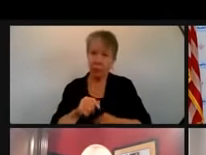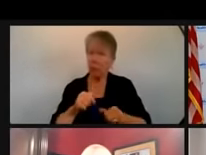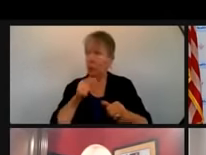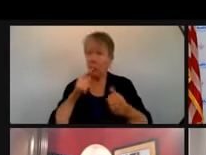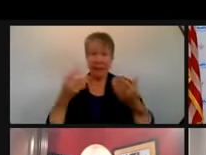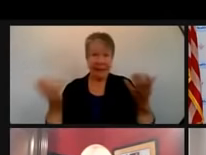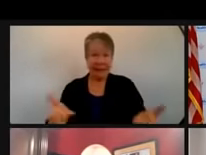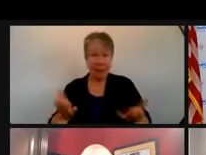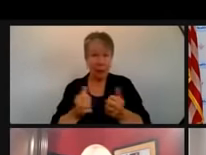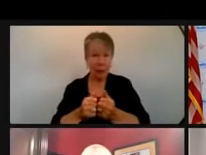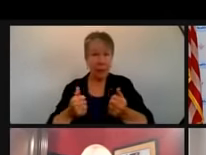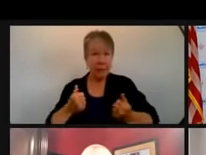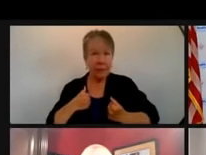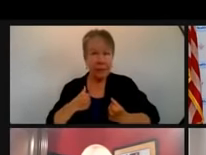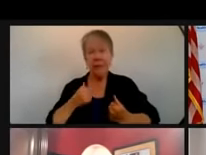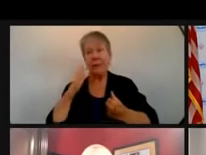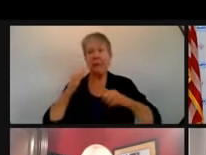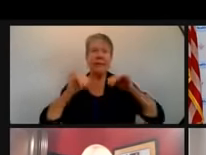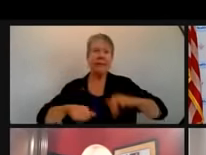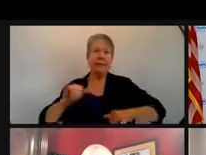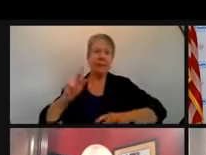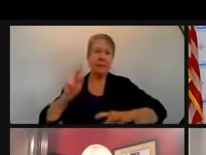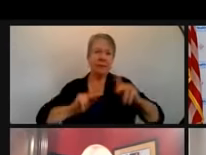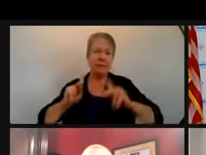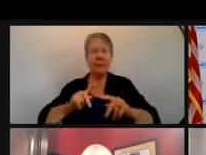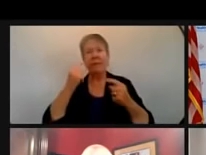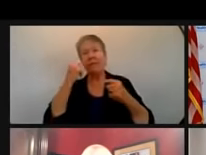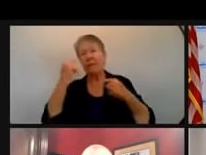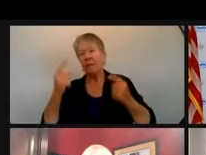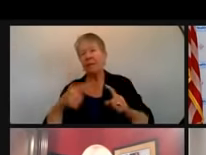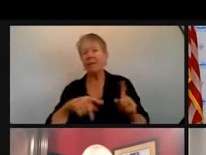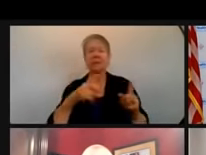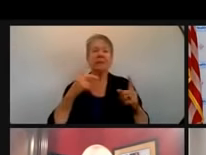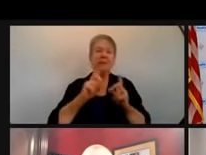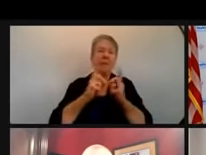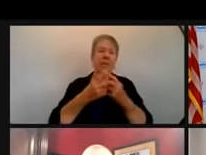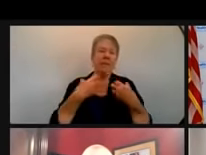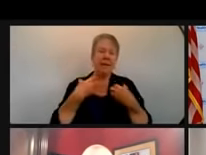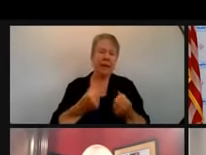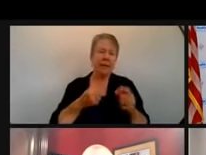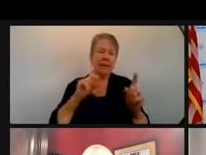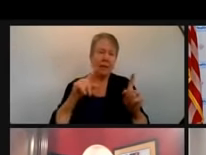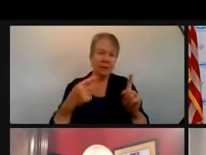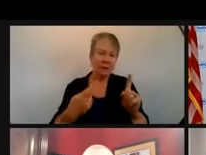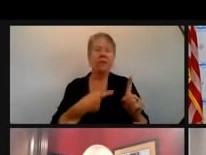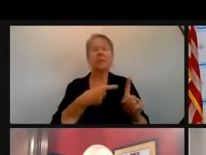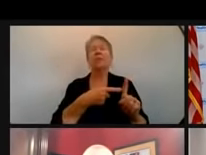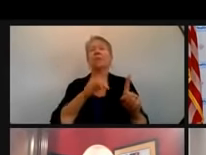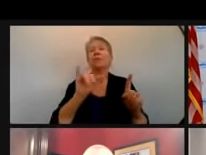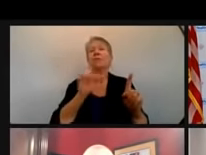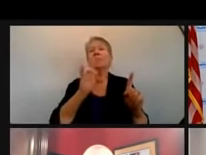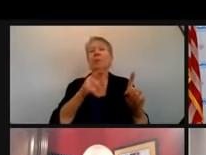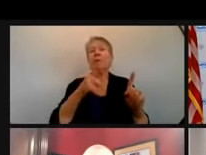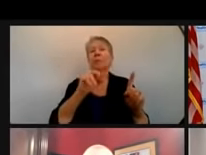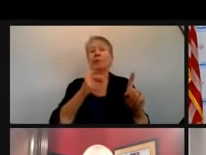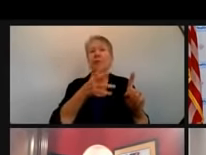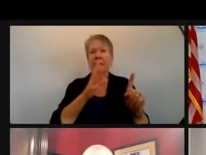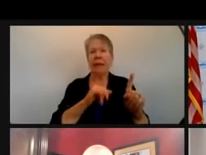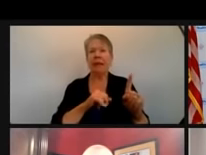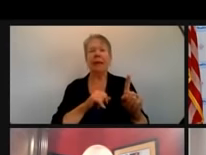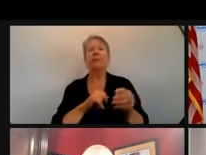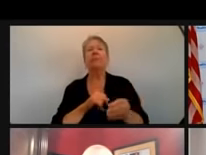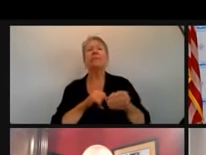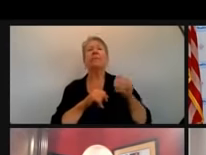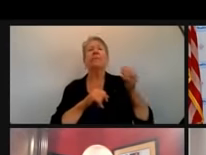almost always are, the woman who needs no introduction, the Commissioner of the Department of Health, Judy Persicelli. Another guy who needs no introduction,